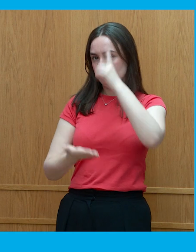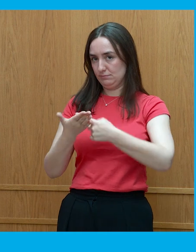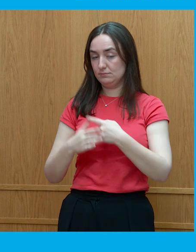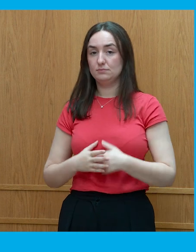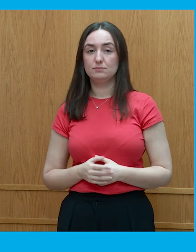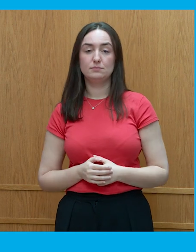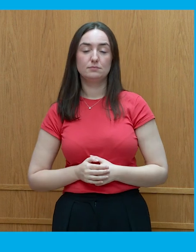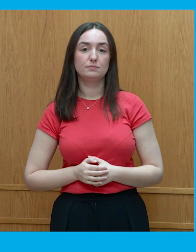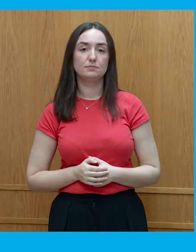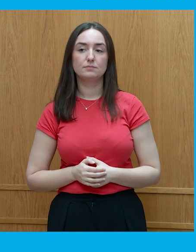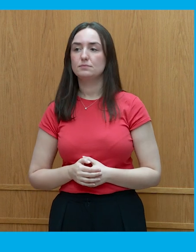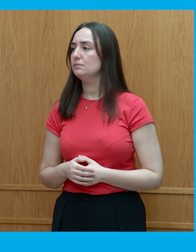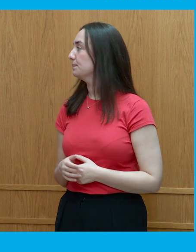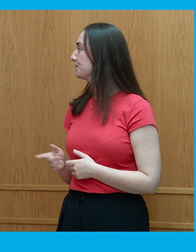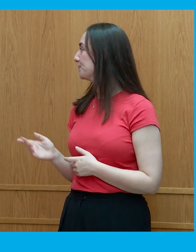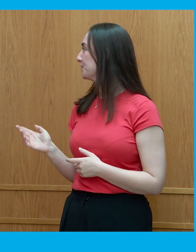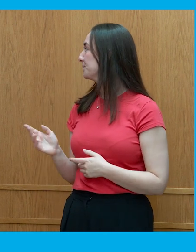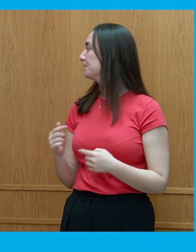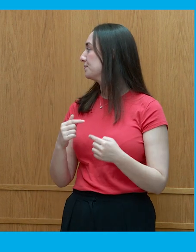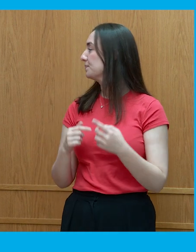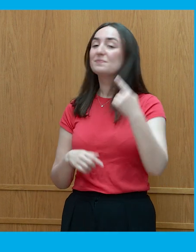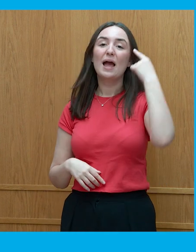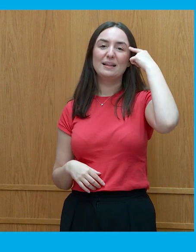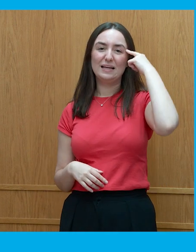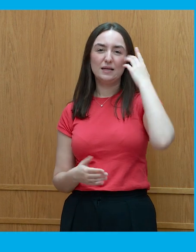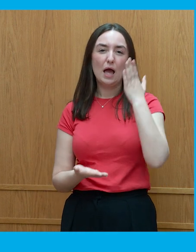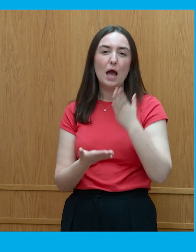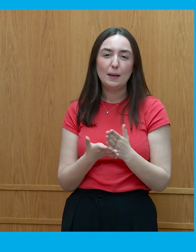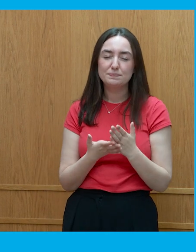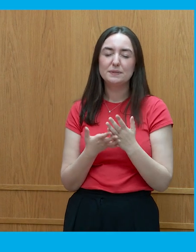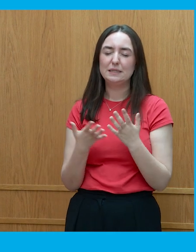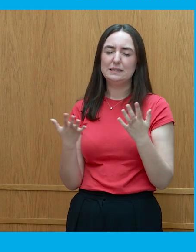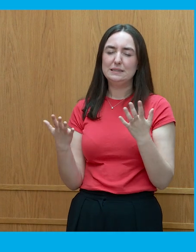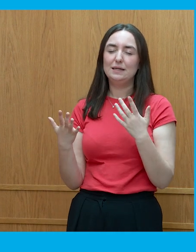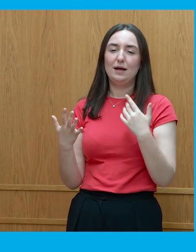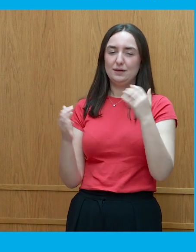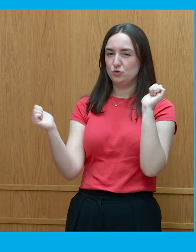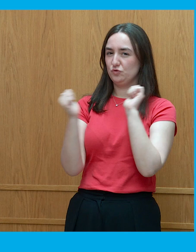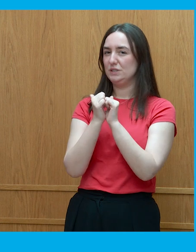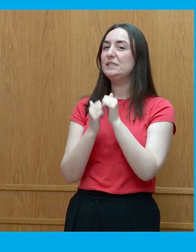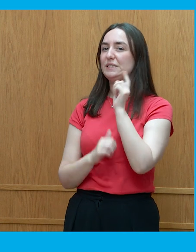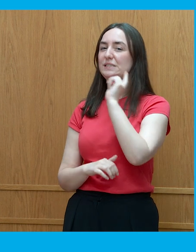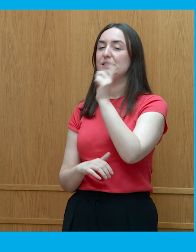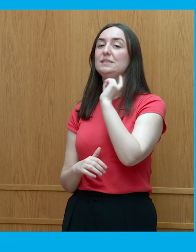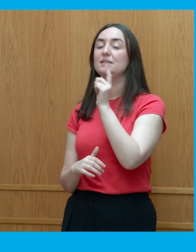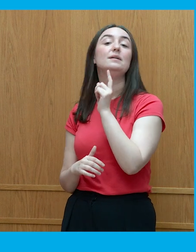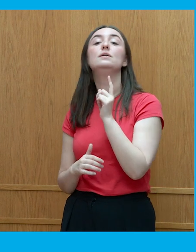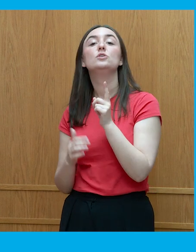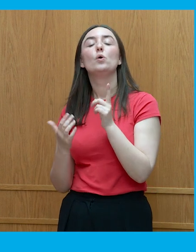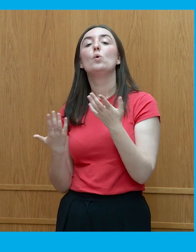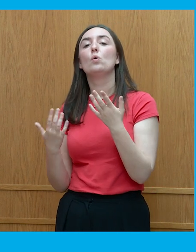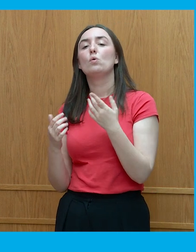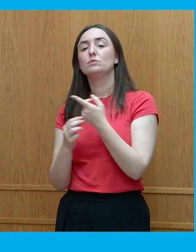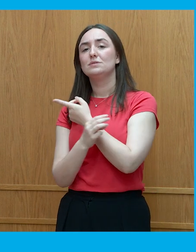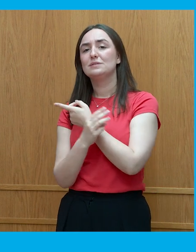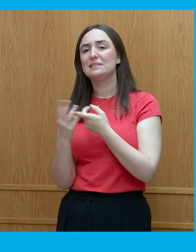mathematically, I'm with you. I'd, so... of Arizona, Nevada, North Carolina, and